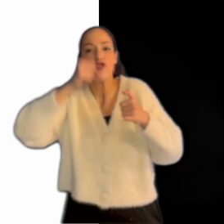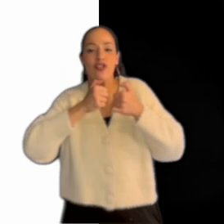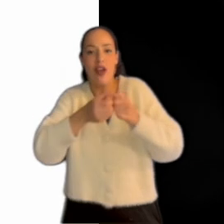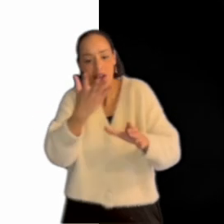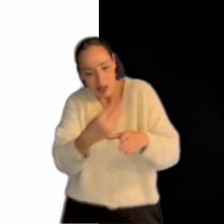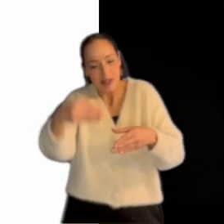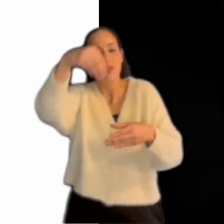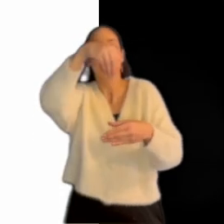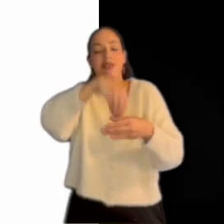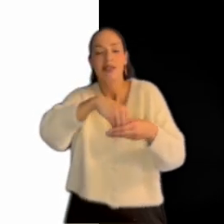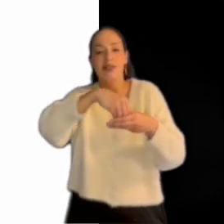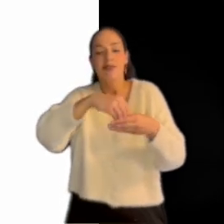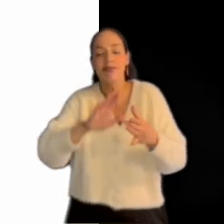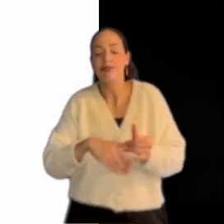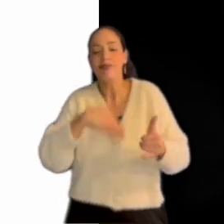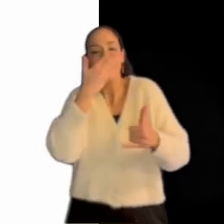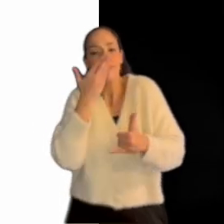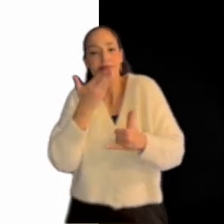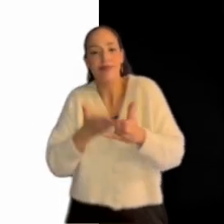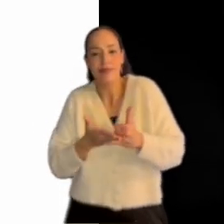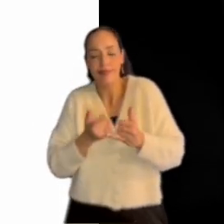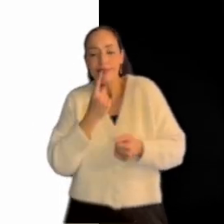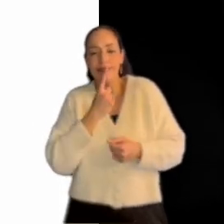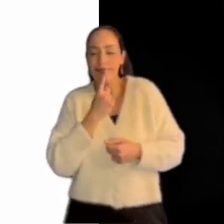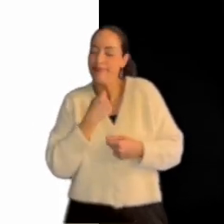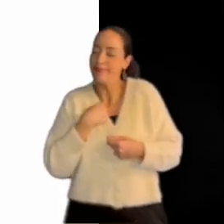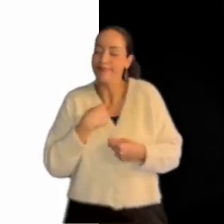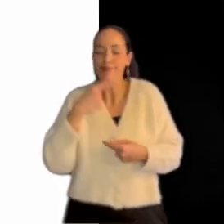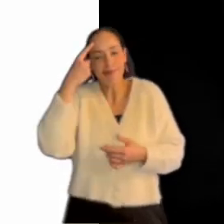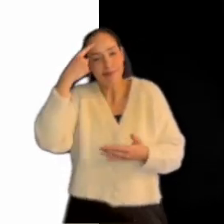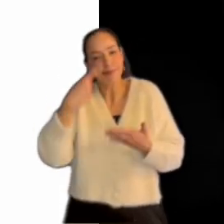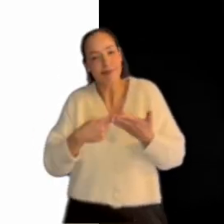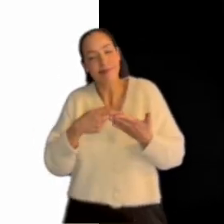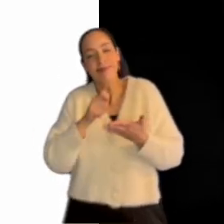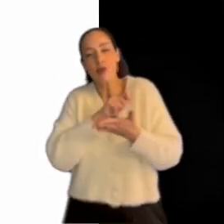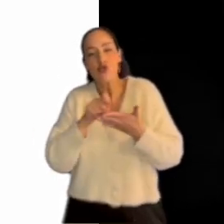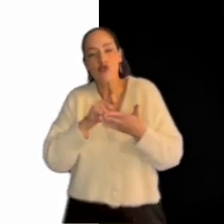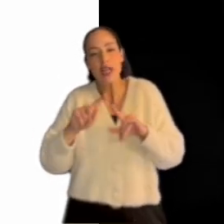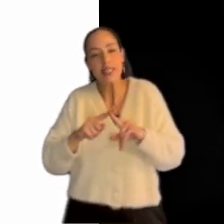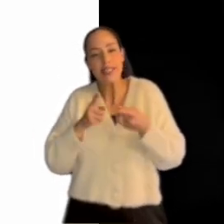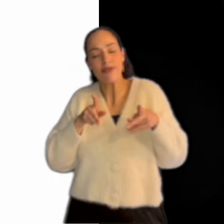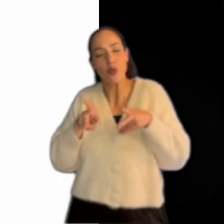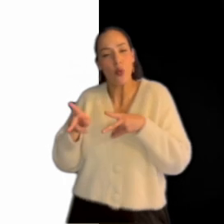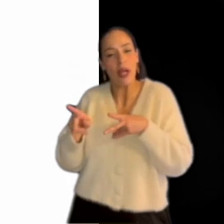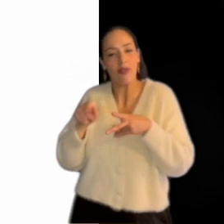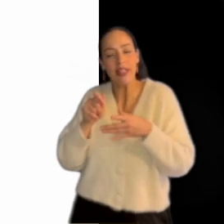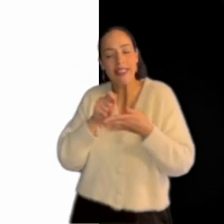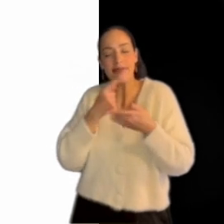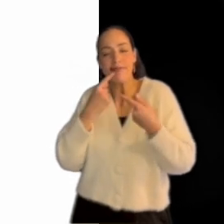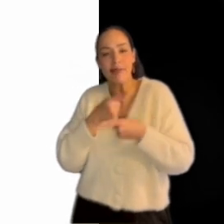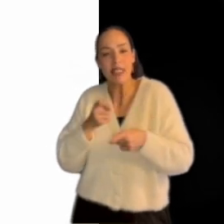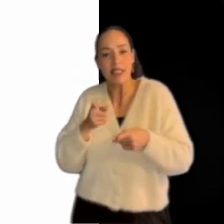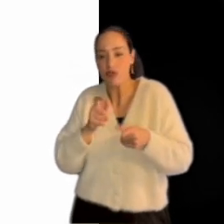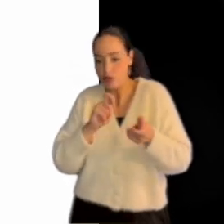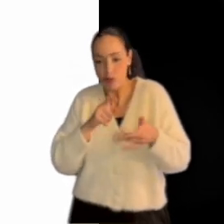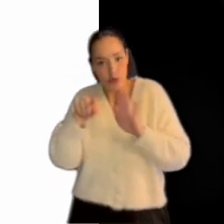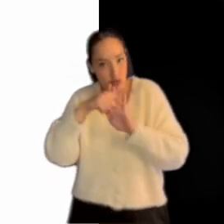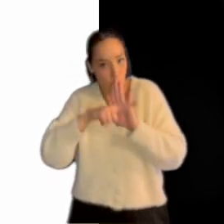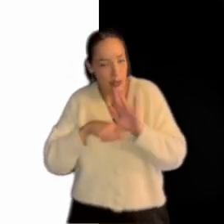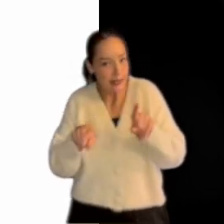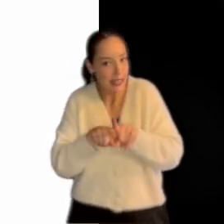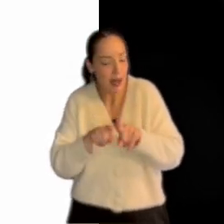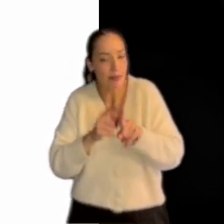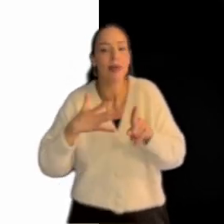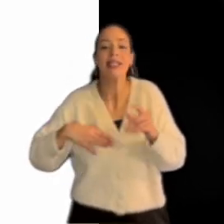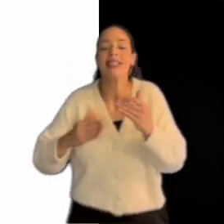Finally, I gave myself the permission to write another version of this message. One which still doesn't change the rules, but it does take up more space and